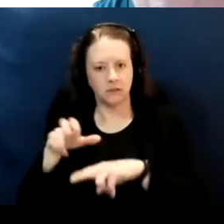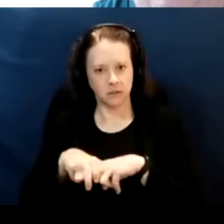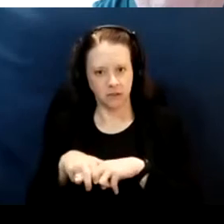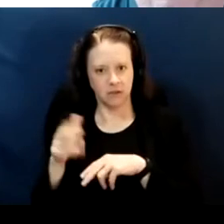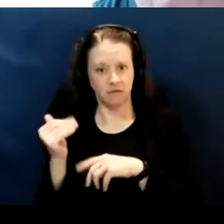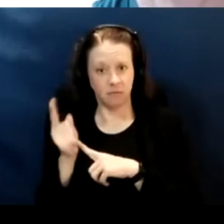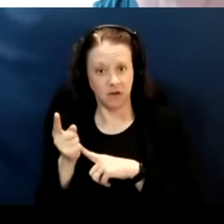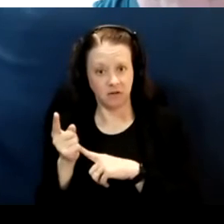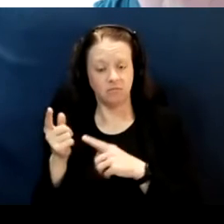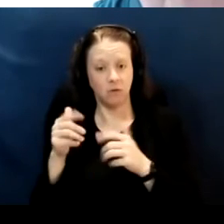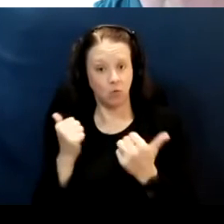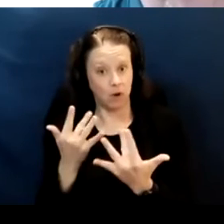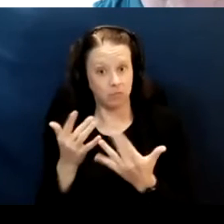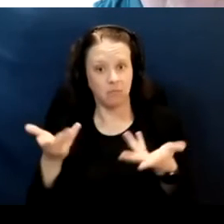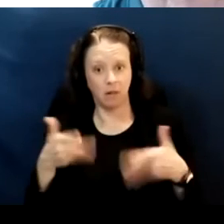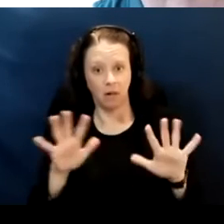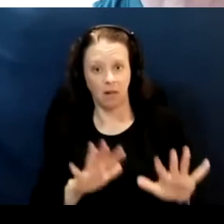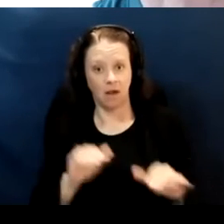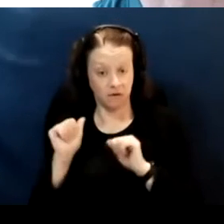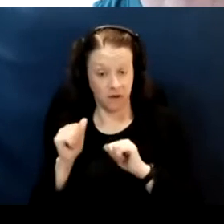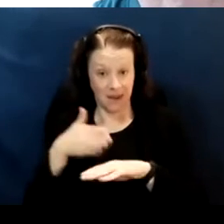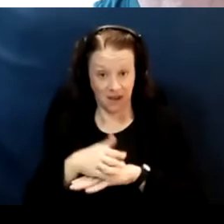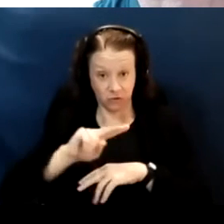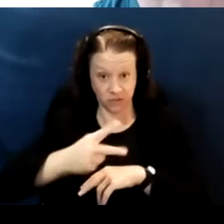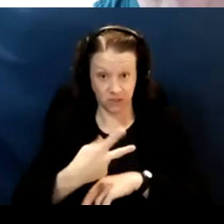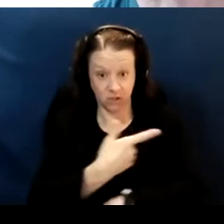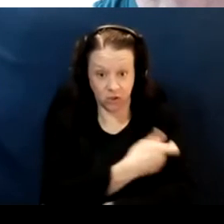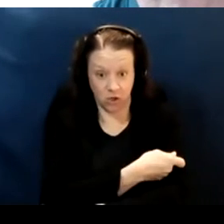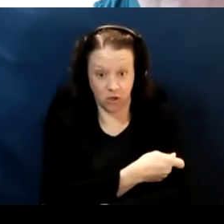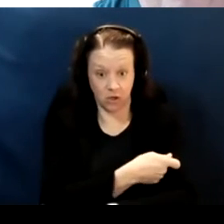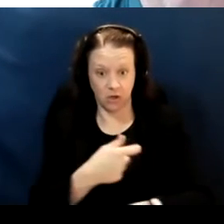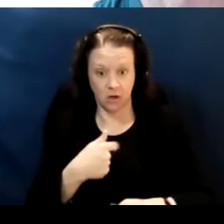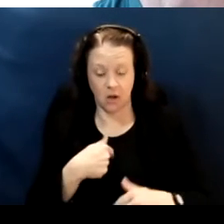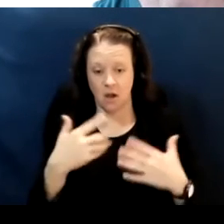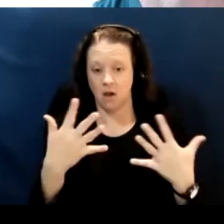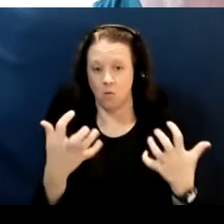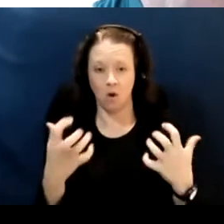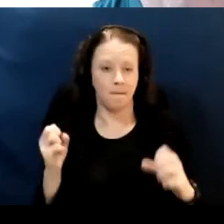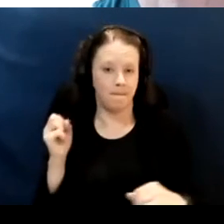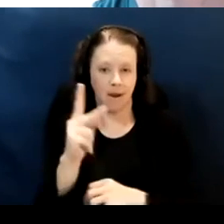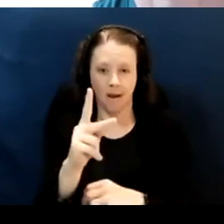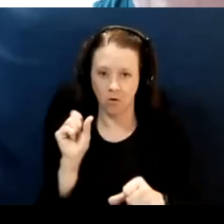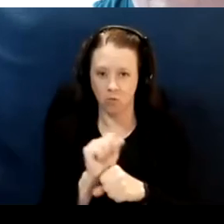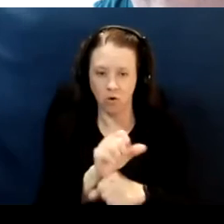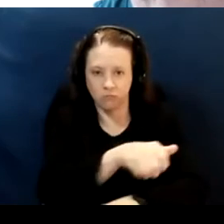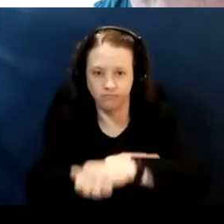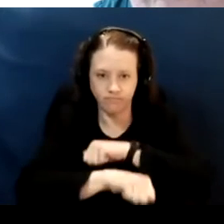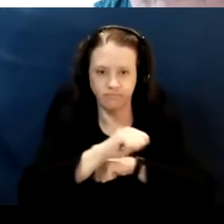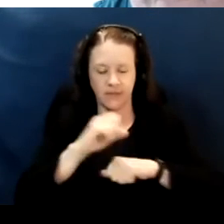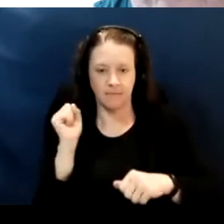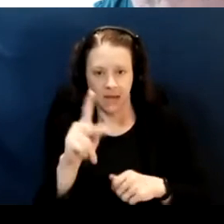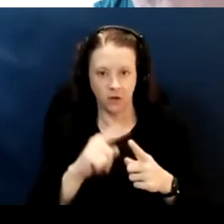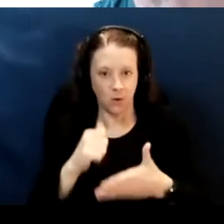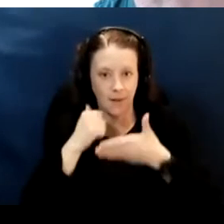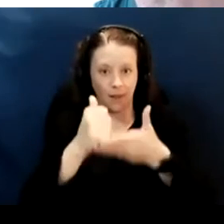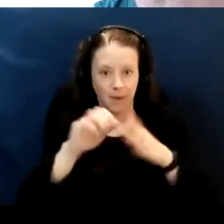left. After that second shot, I was just wanting to get back to work, to get back to helping and opening up